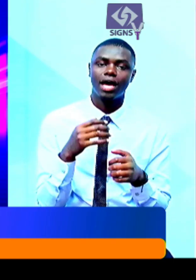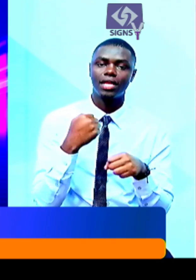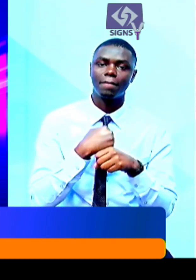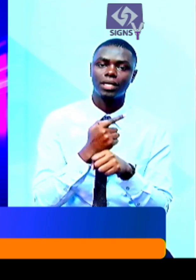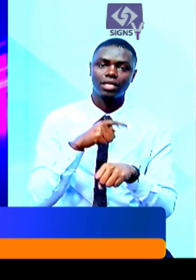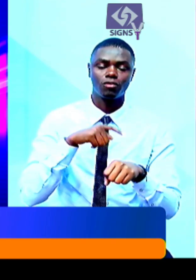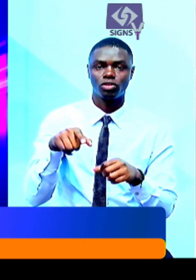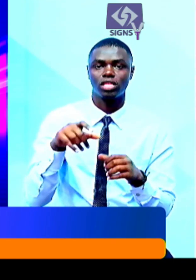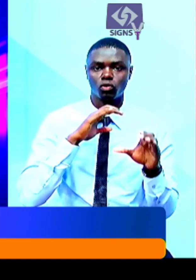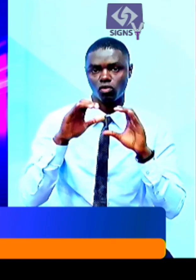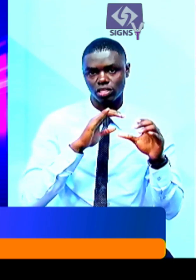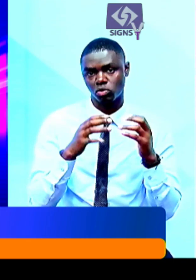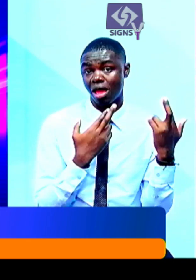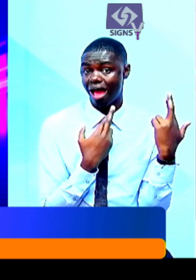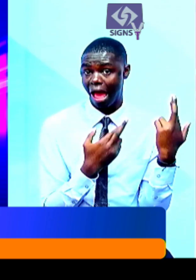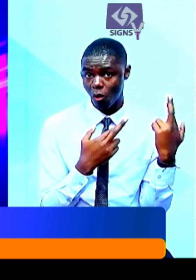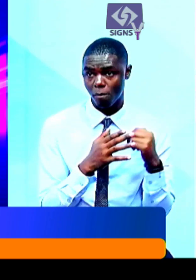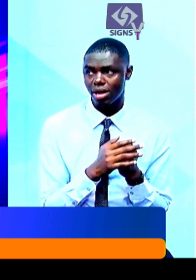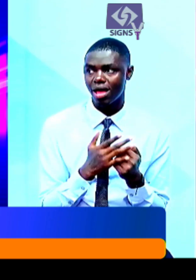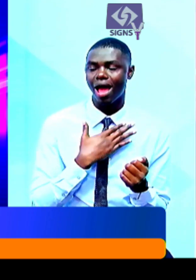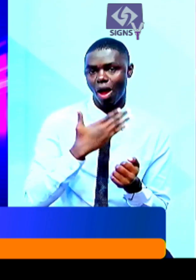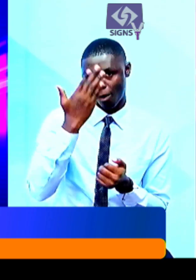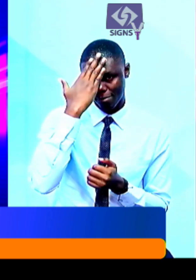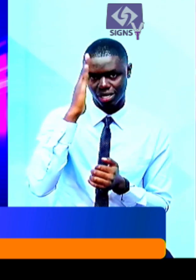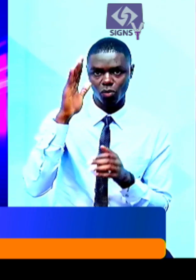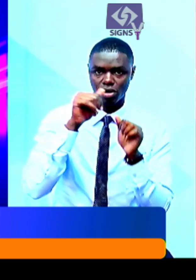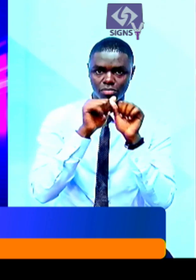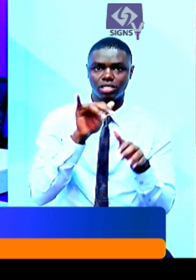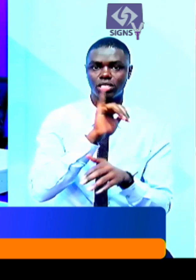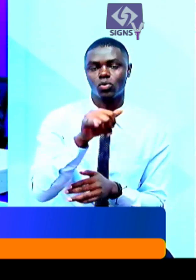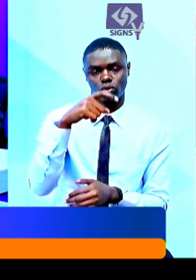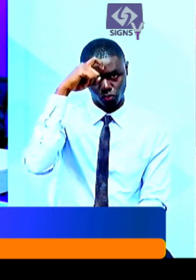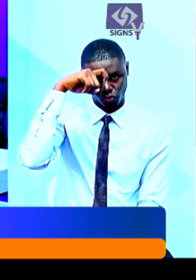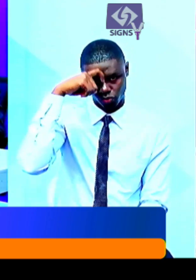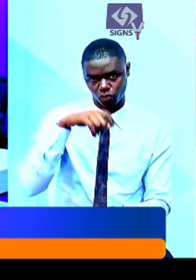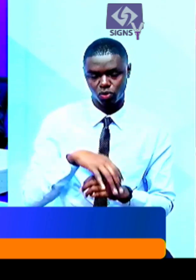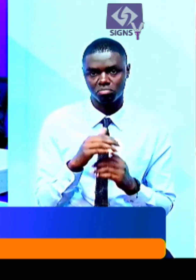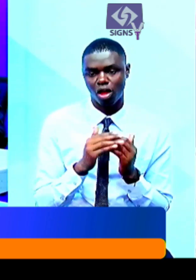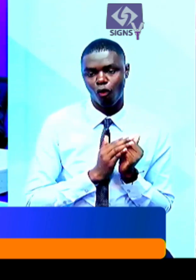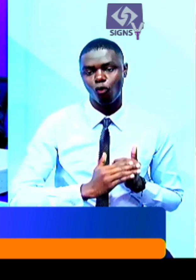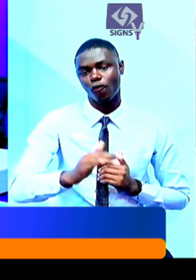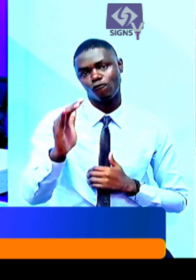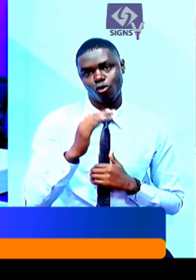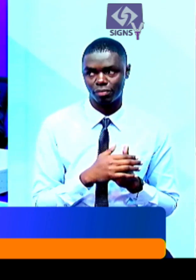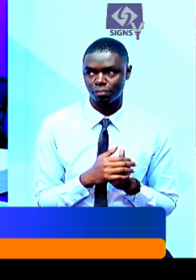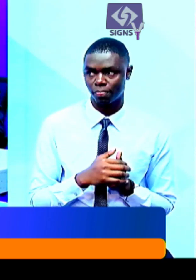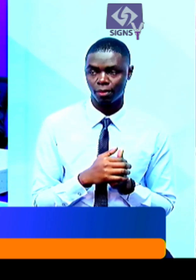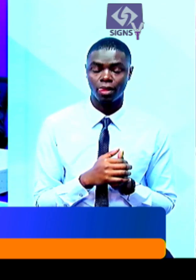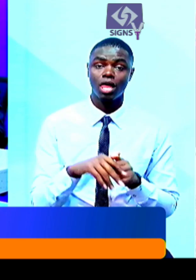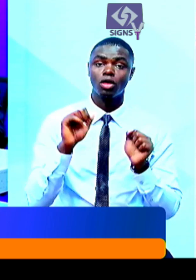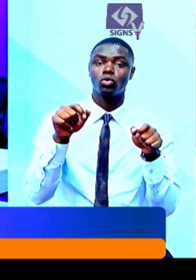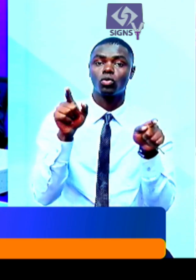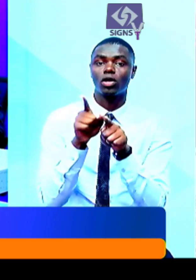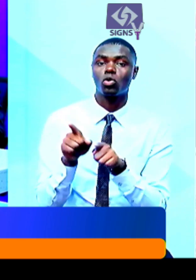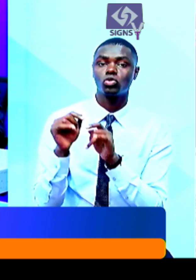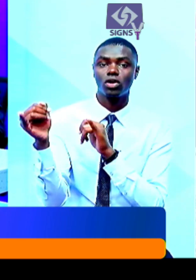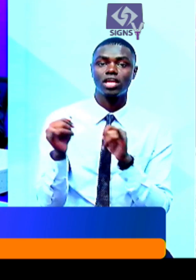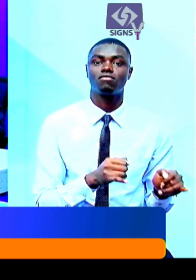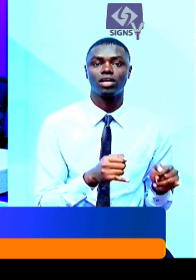this morning. And I hope that our Mondays shall be blessed with such wisdom going forward. And of course, you can also